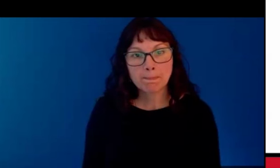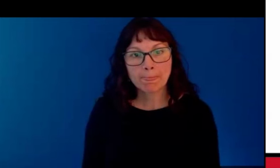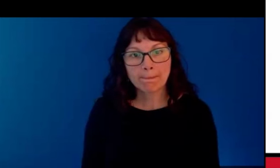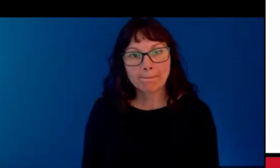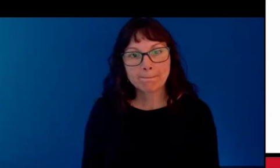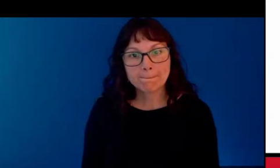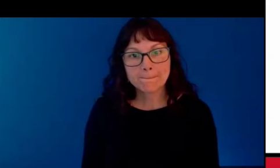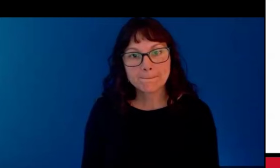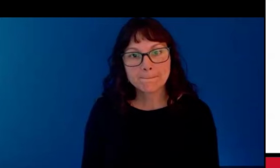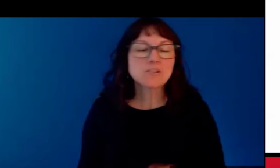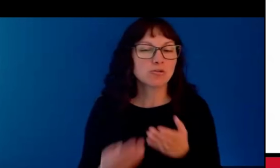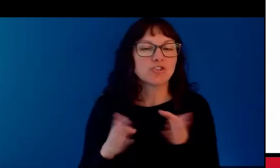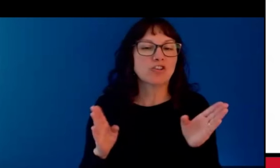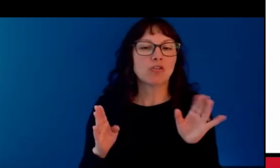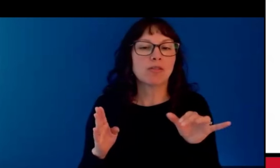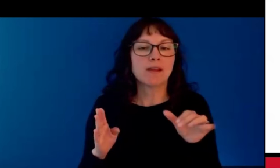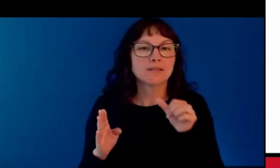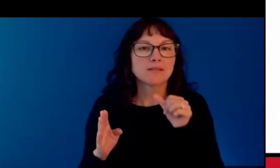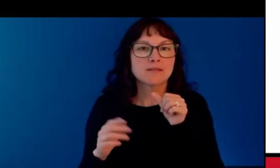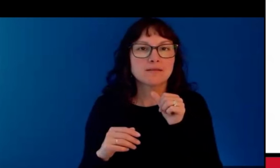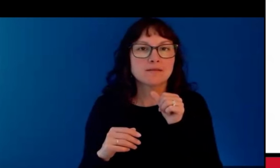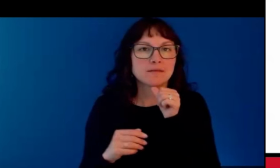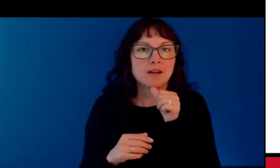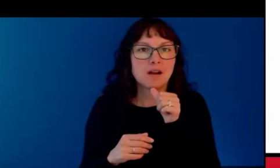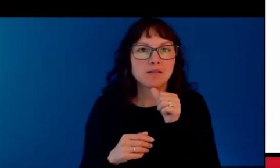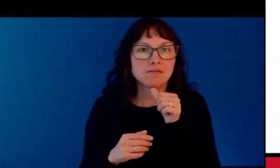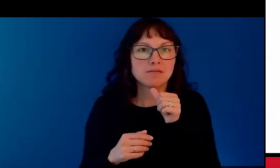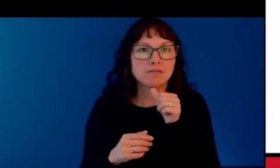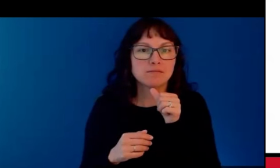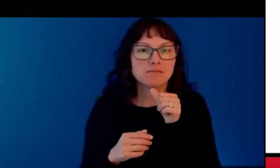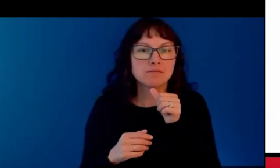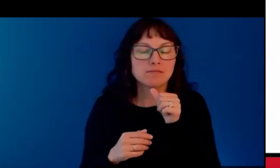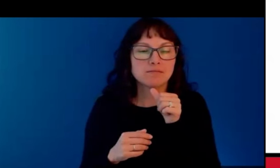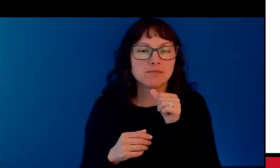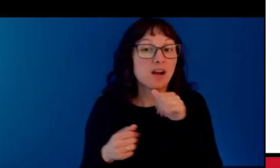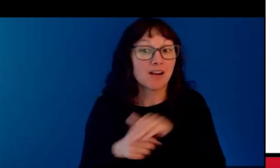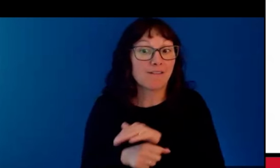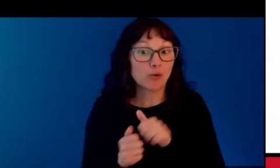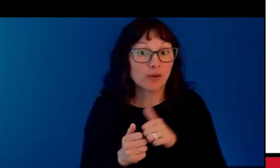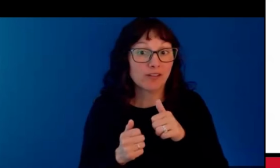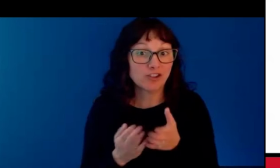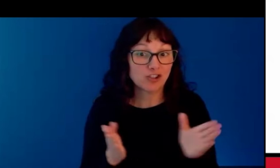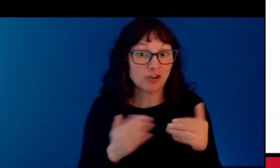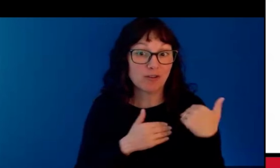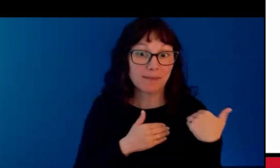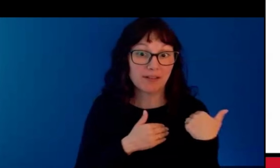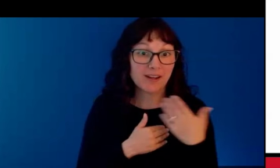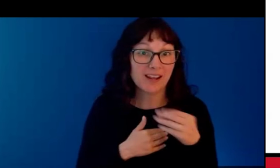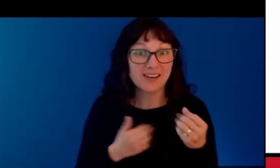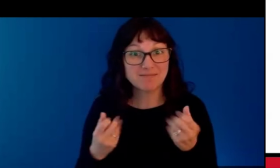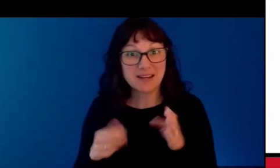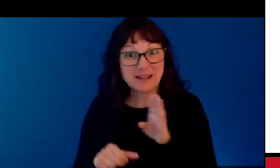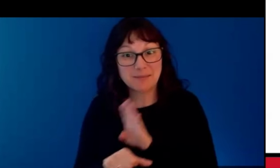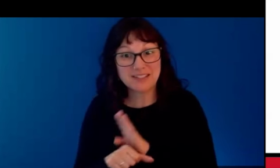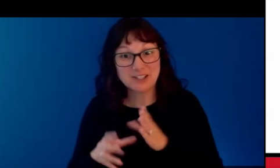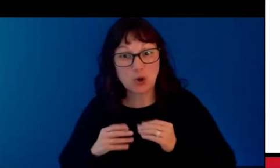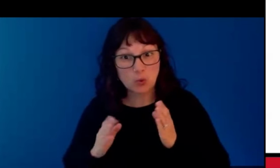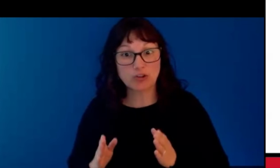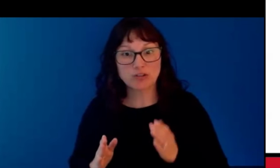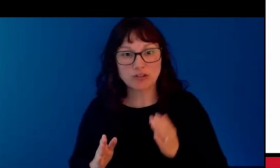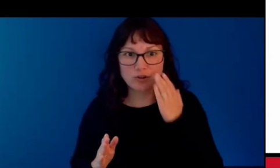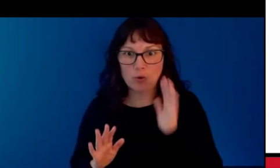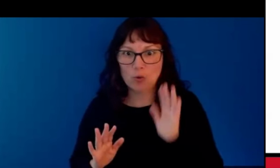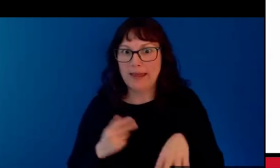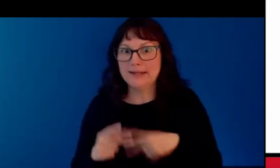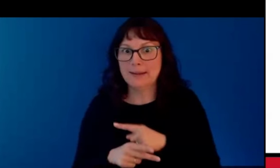So in general, that's not going to fall under this general liability. And in general, most business owners know to avoid taking those kinds of risks